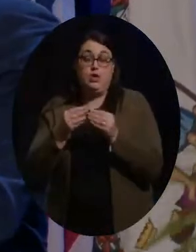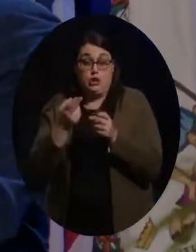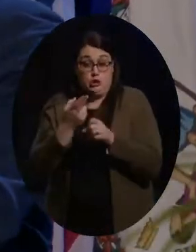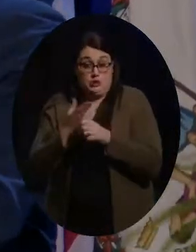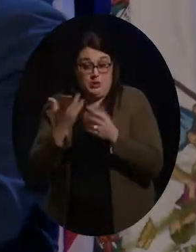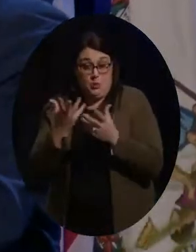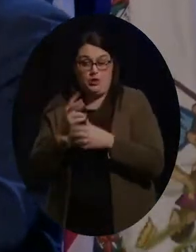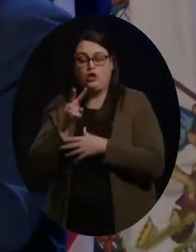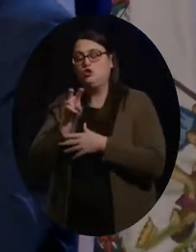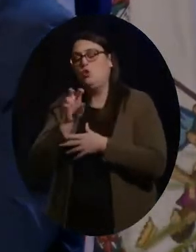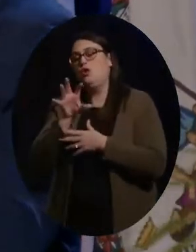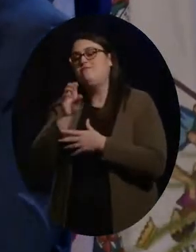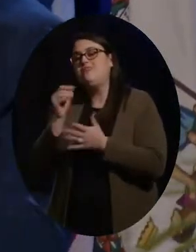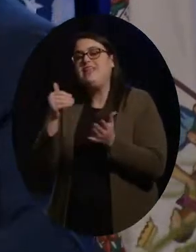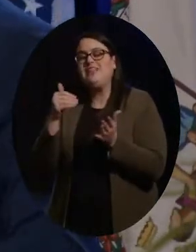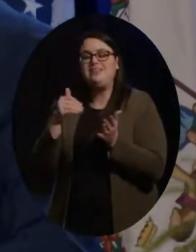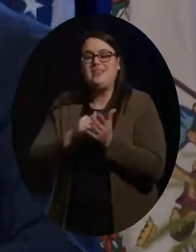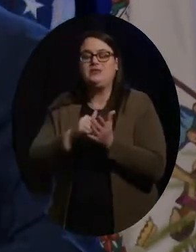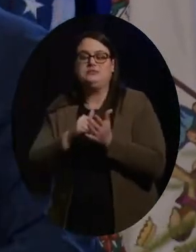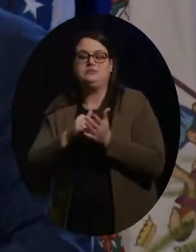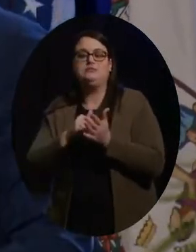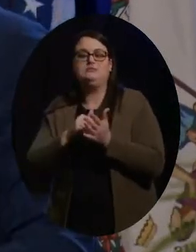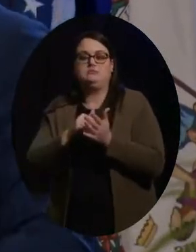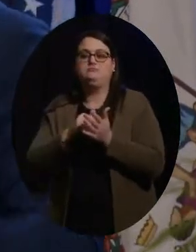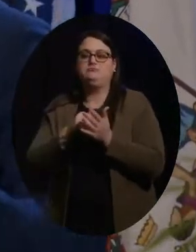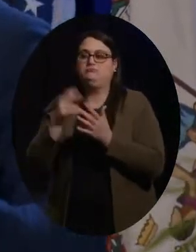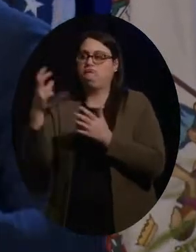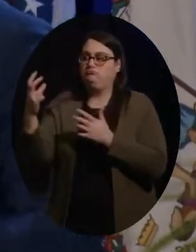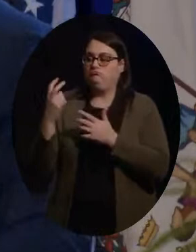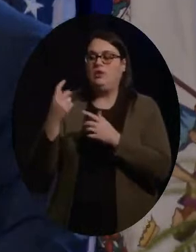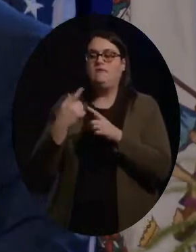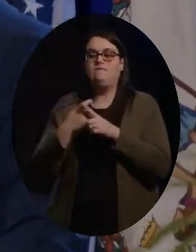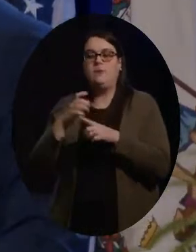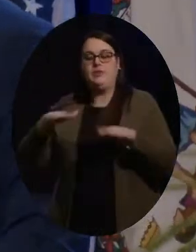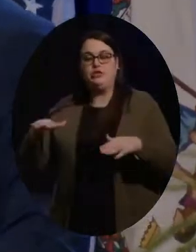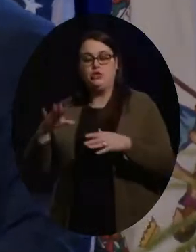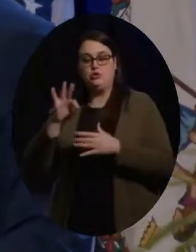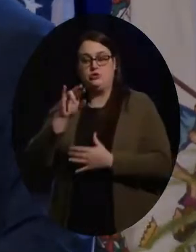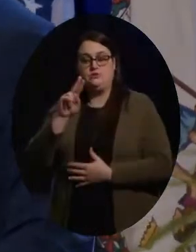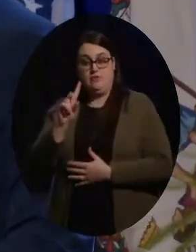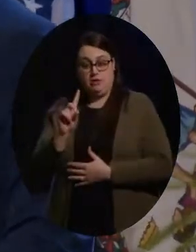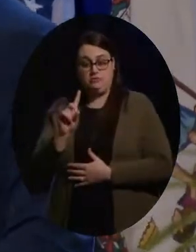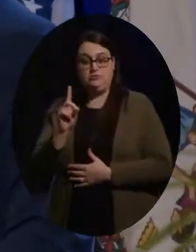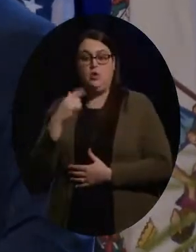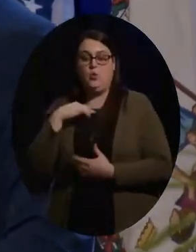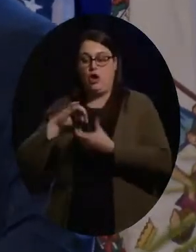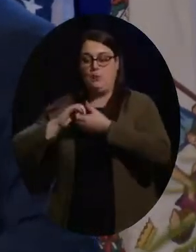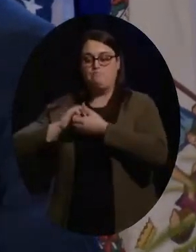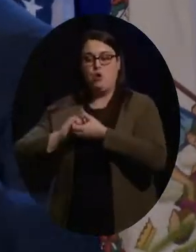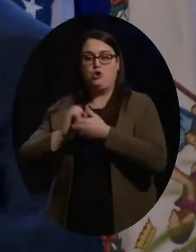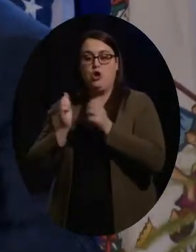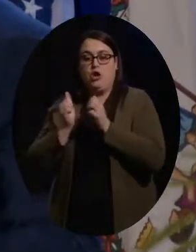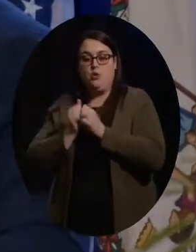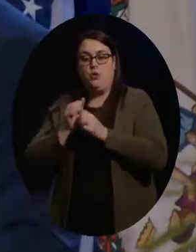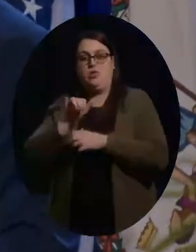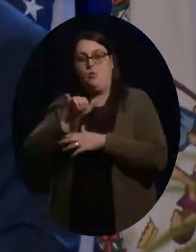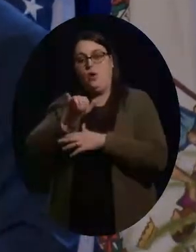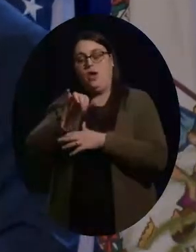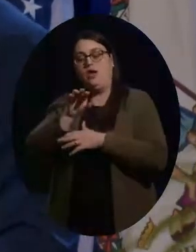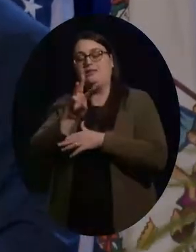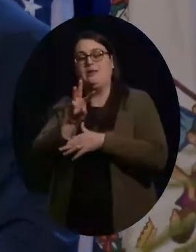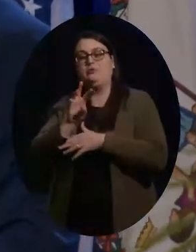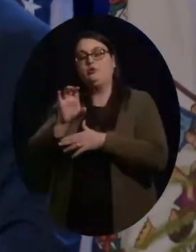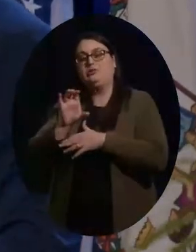Using a $250,000 allocation from our Children's Fund, we are partnering with the